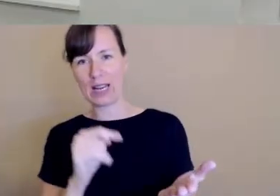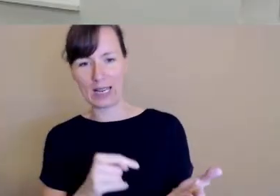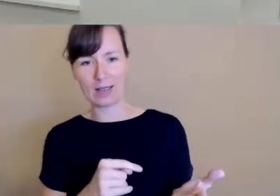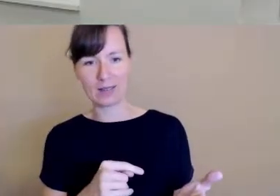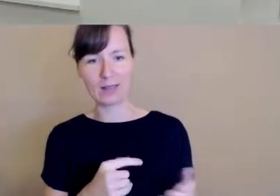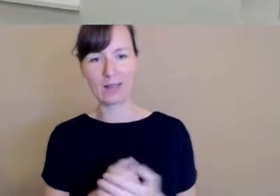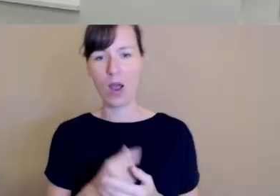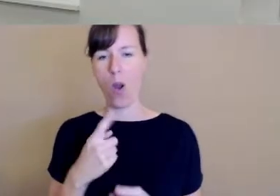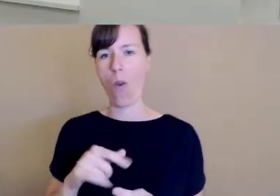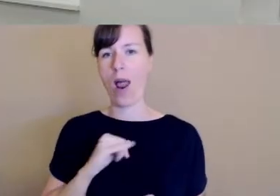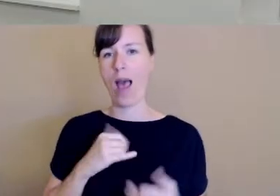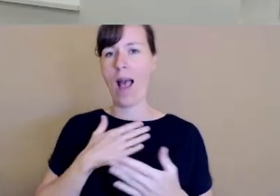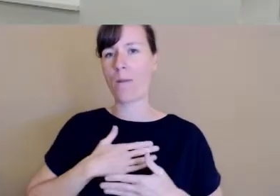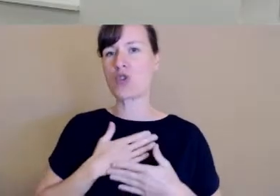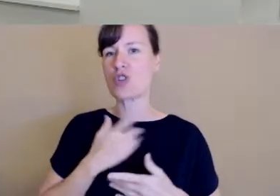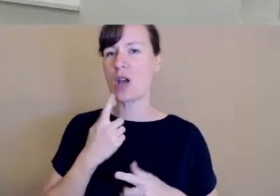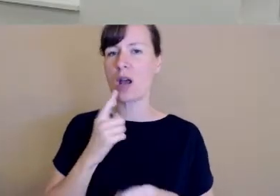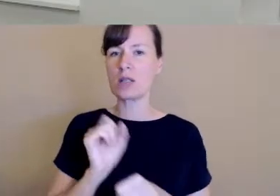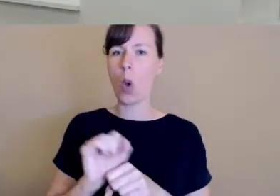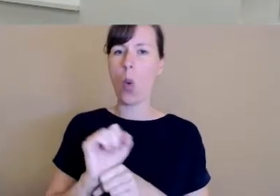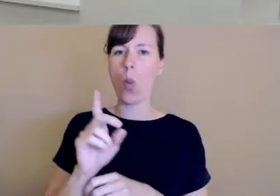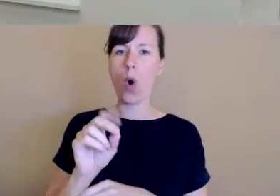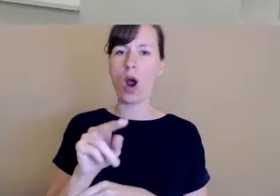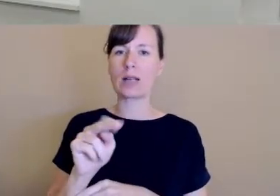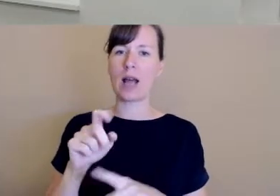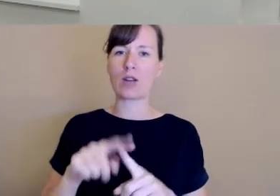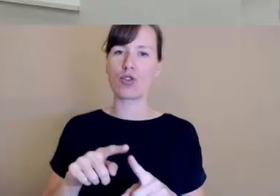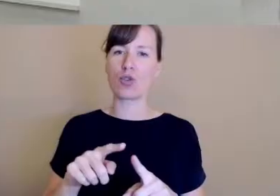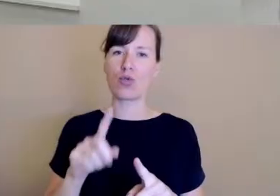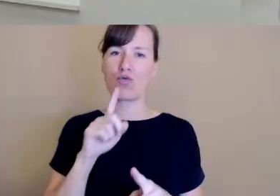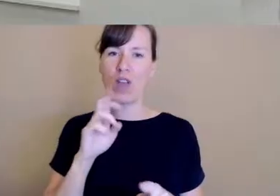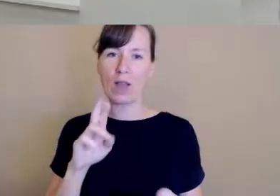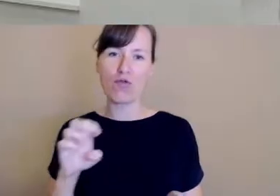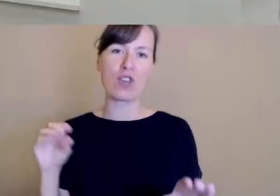done to restore a positive working relationship.